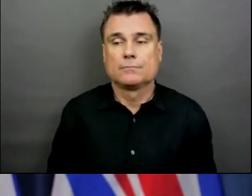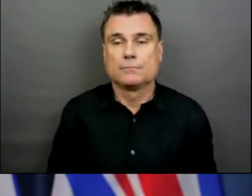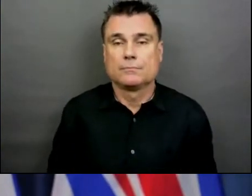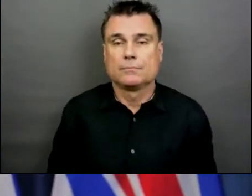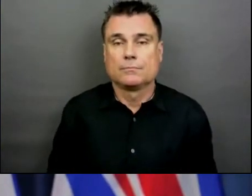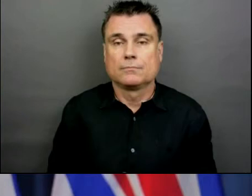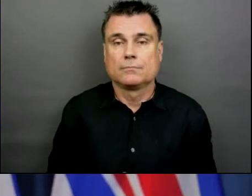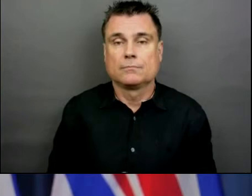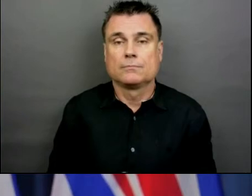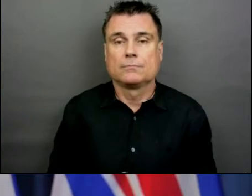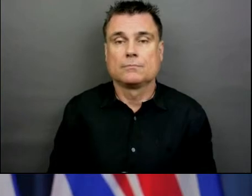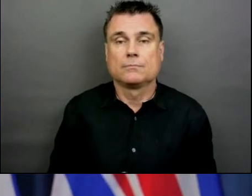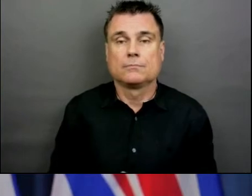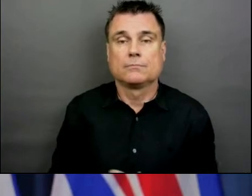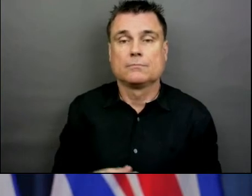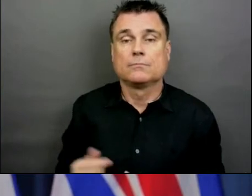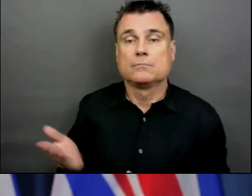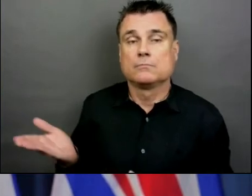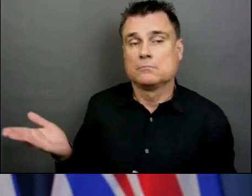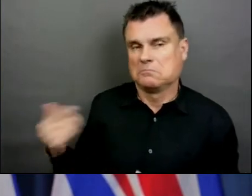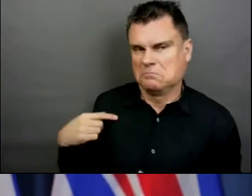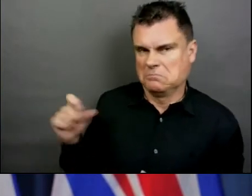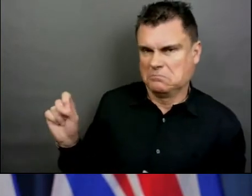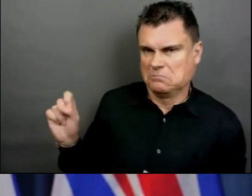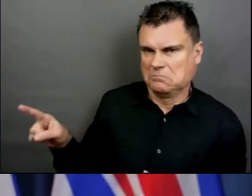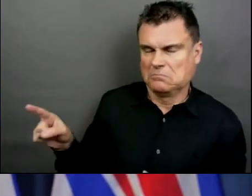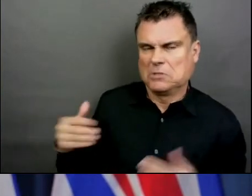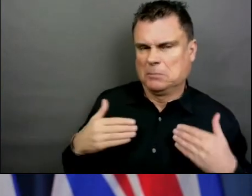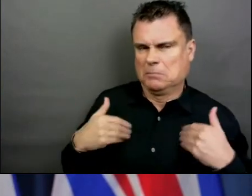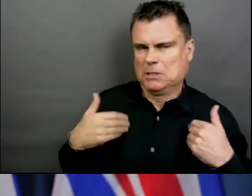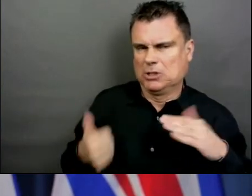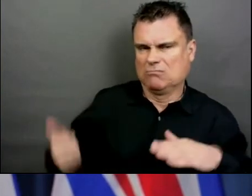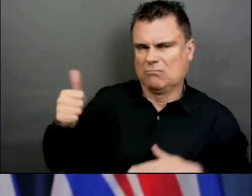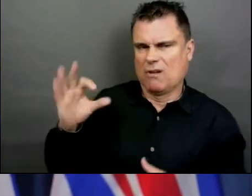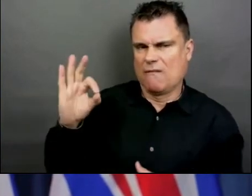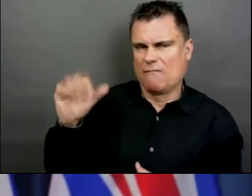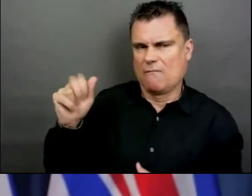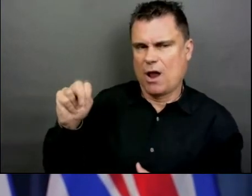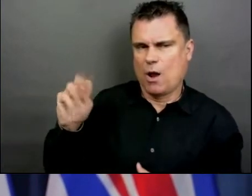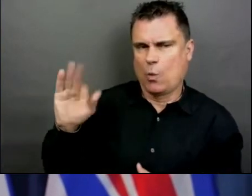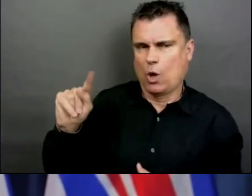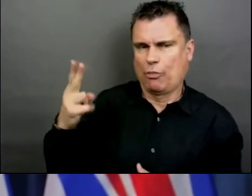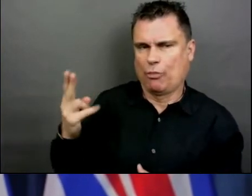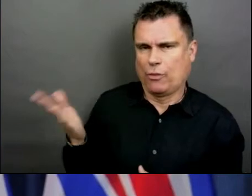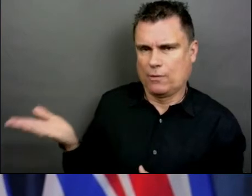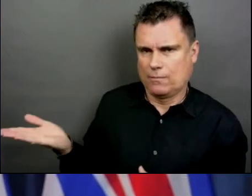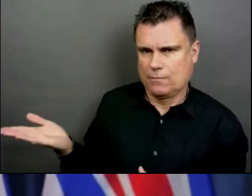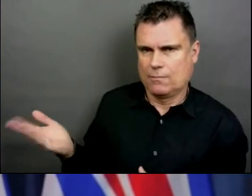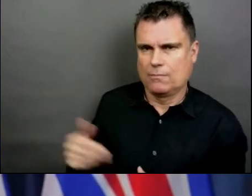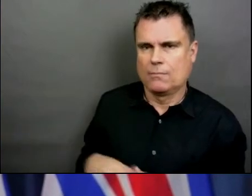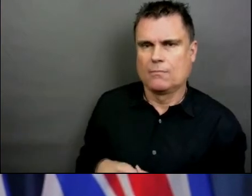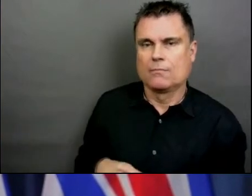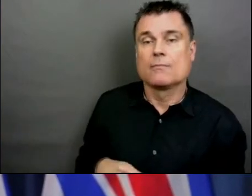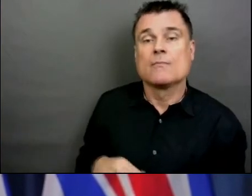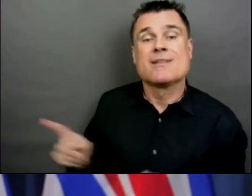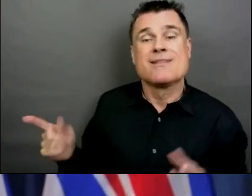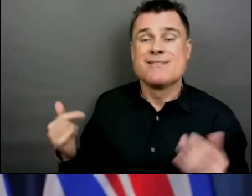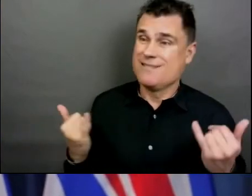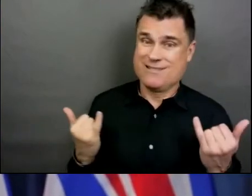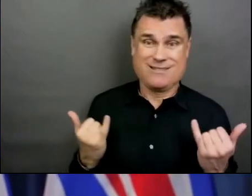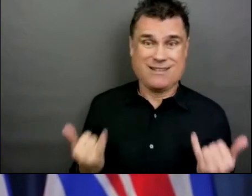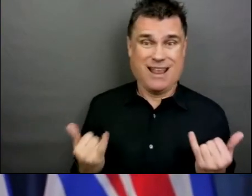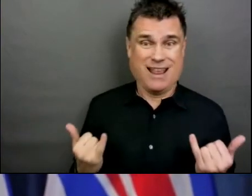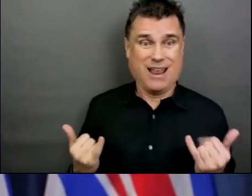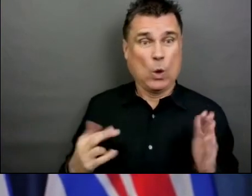Minister Farnworth, one thing that everybody's wondering about right now, with all the rule breaking around COVID, is it